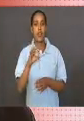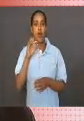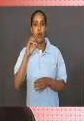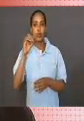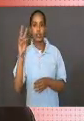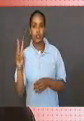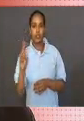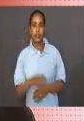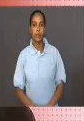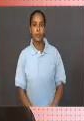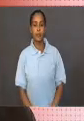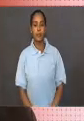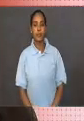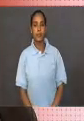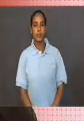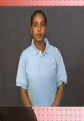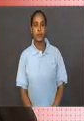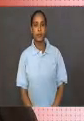oxygen.